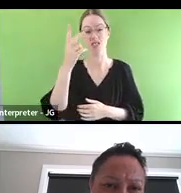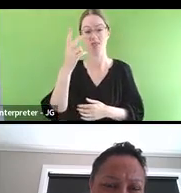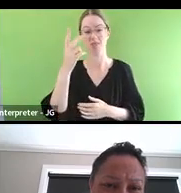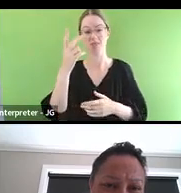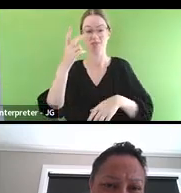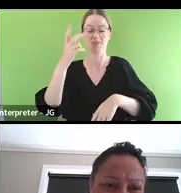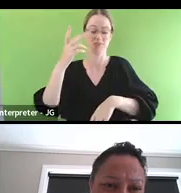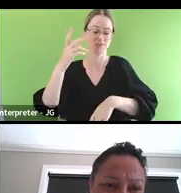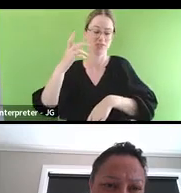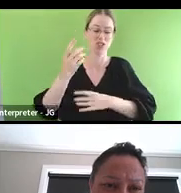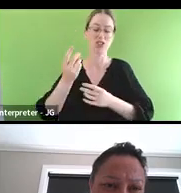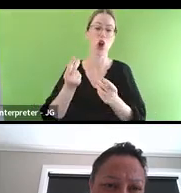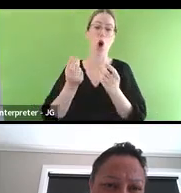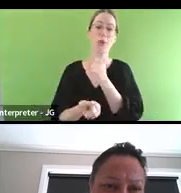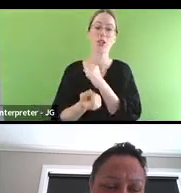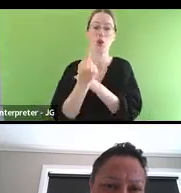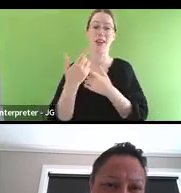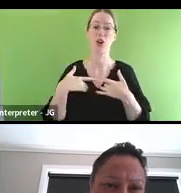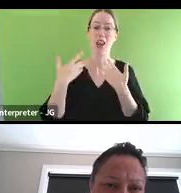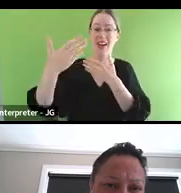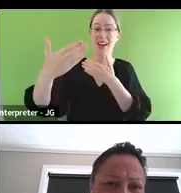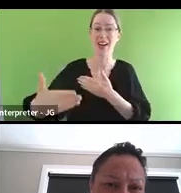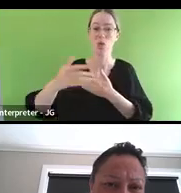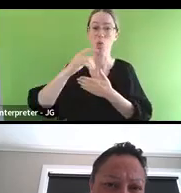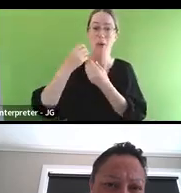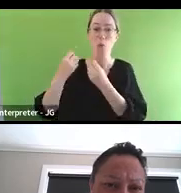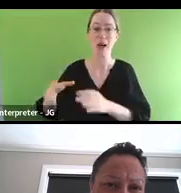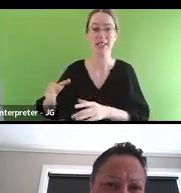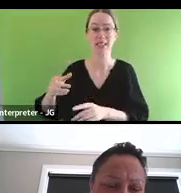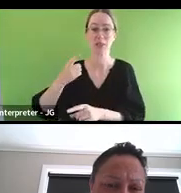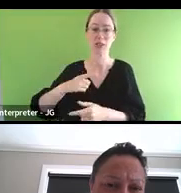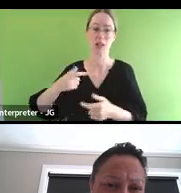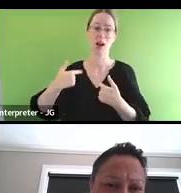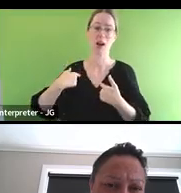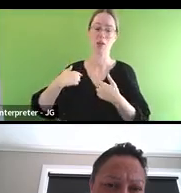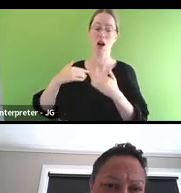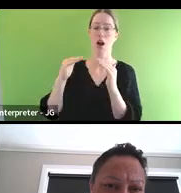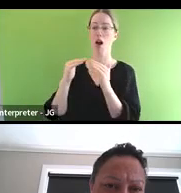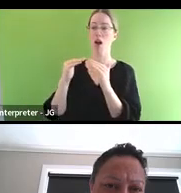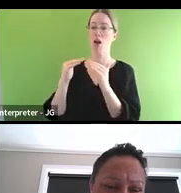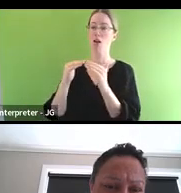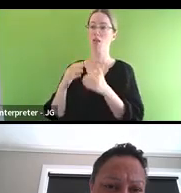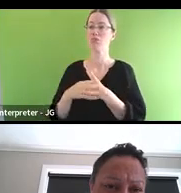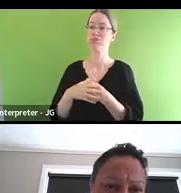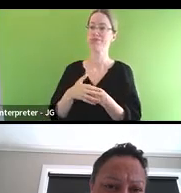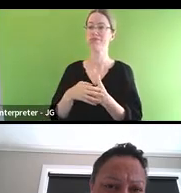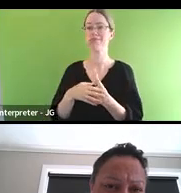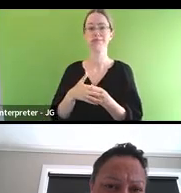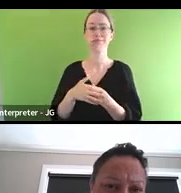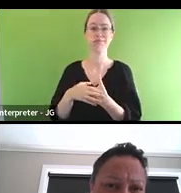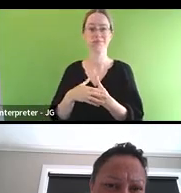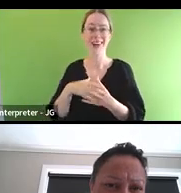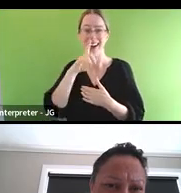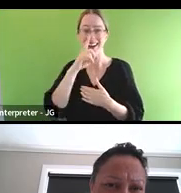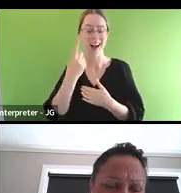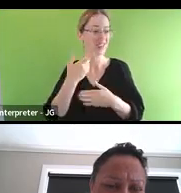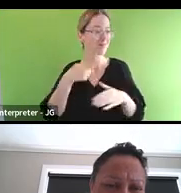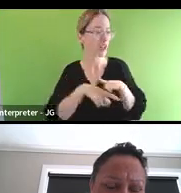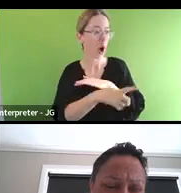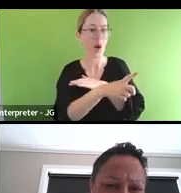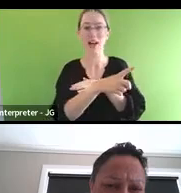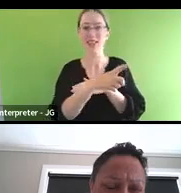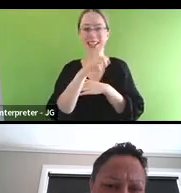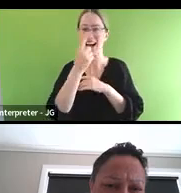feel that it's completely wasted because I'm sitting at home, I can't do anything, can't go